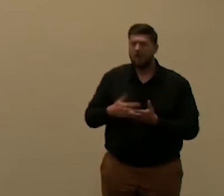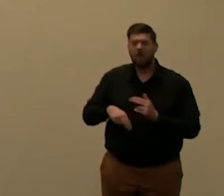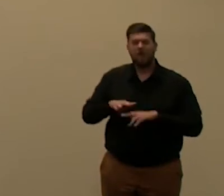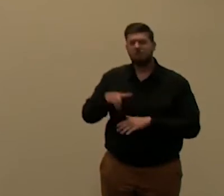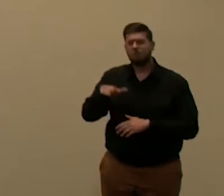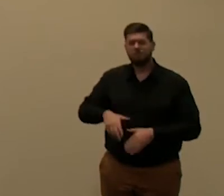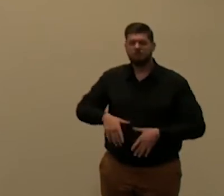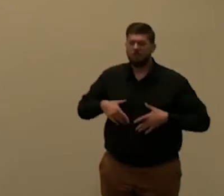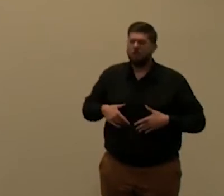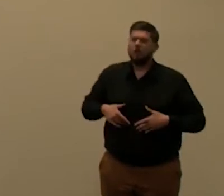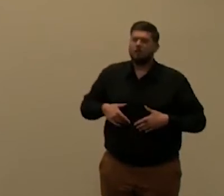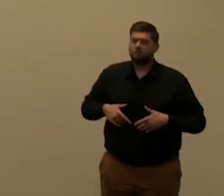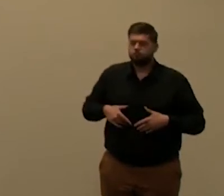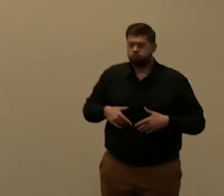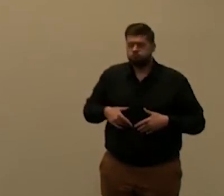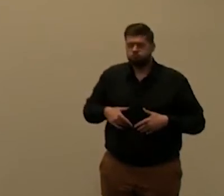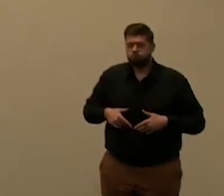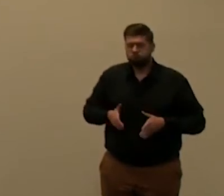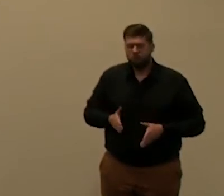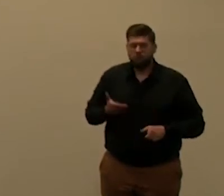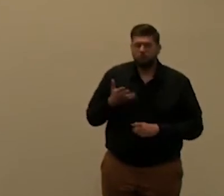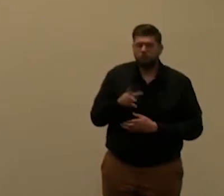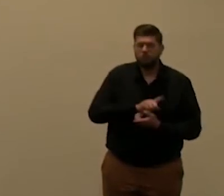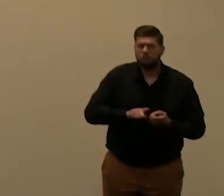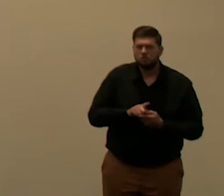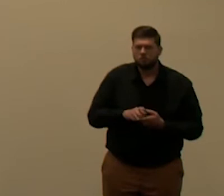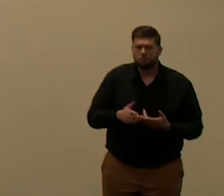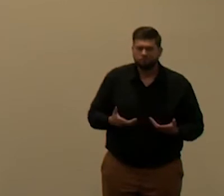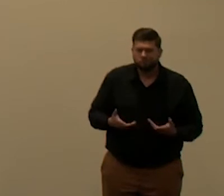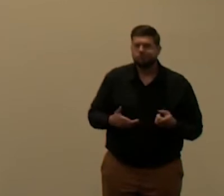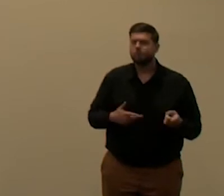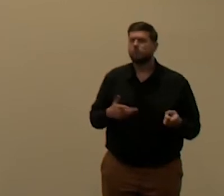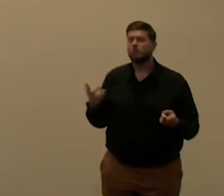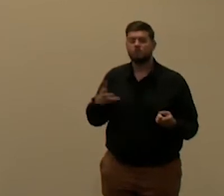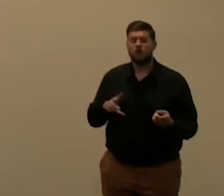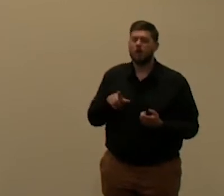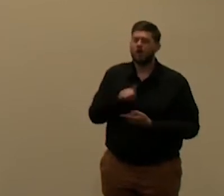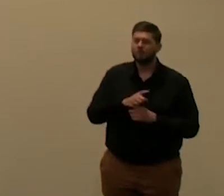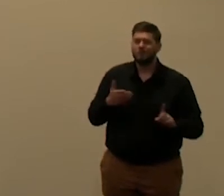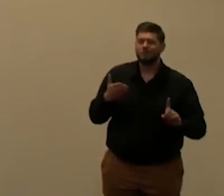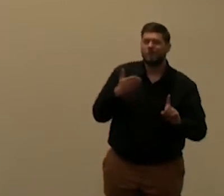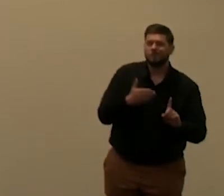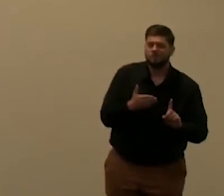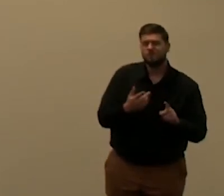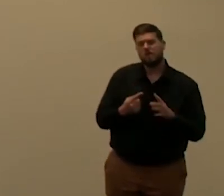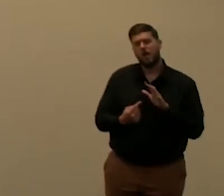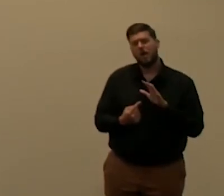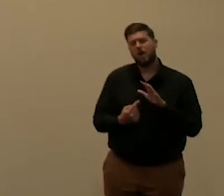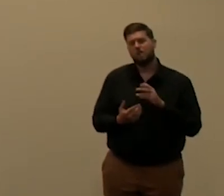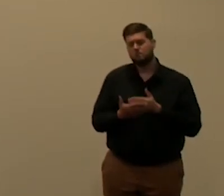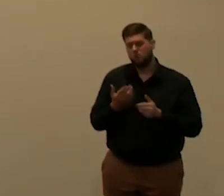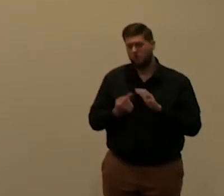in the meeting, so when meeting attendance is more important,